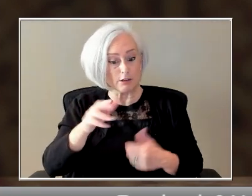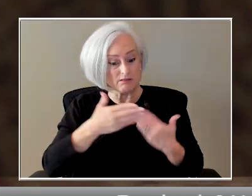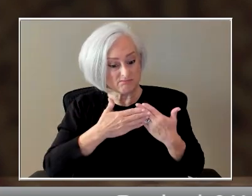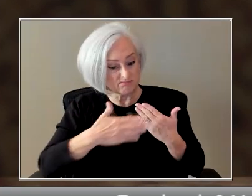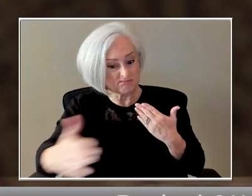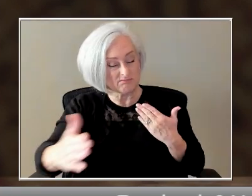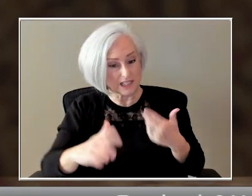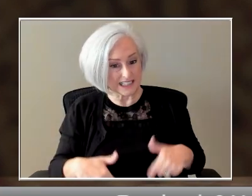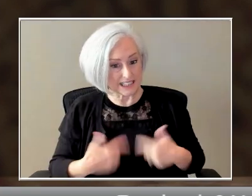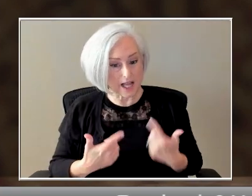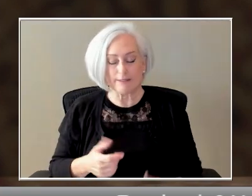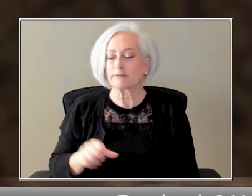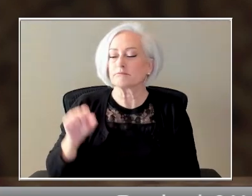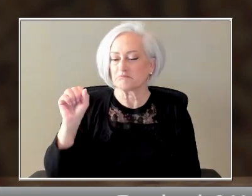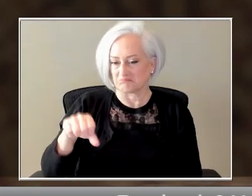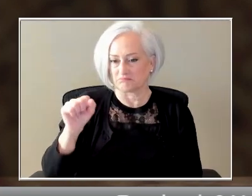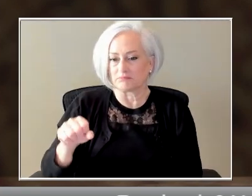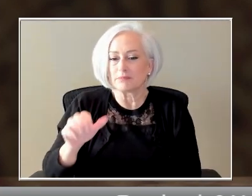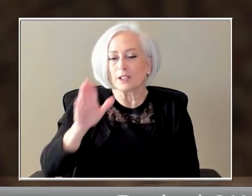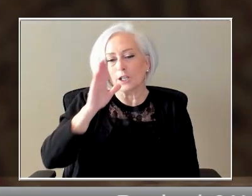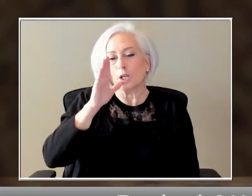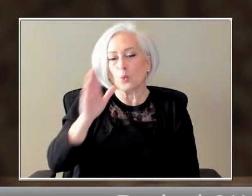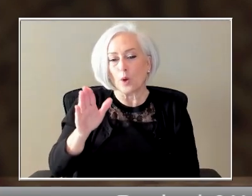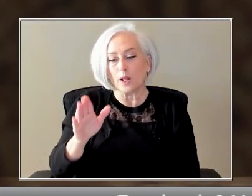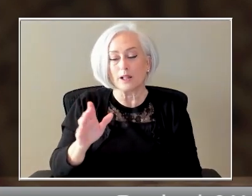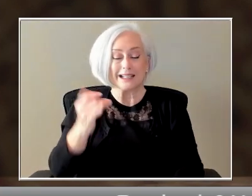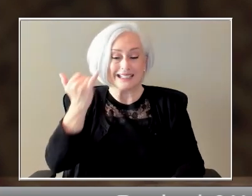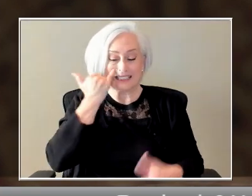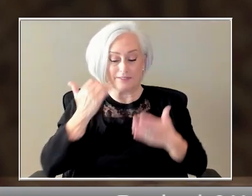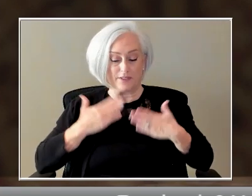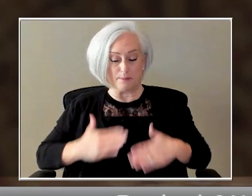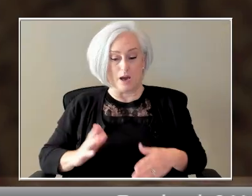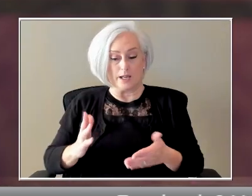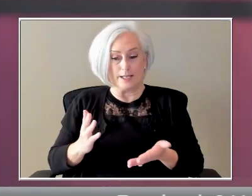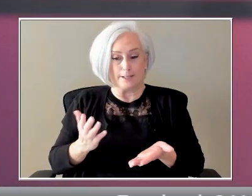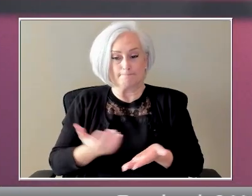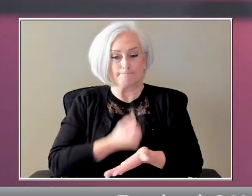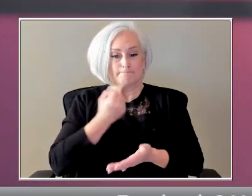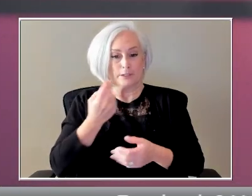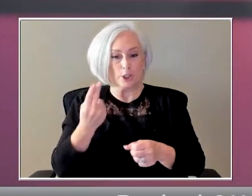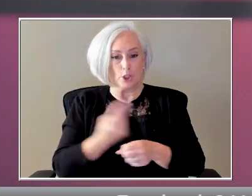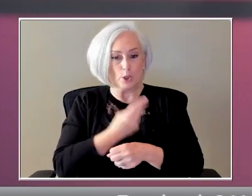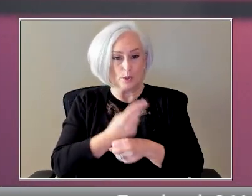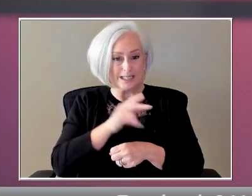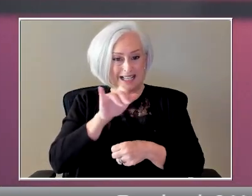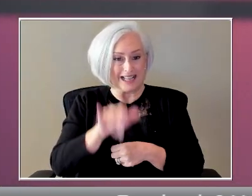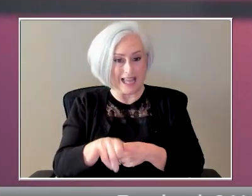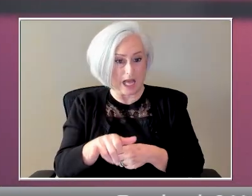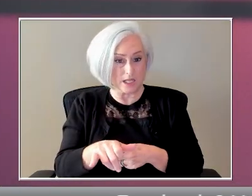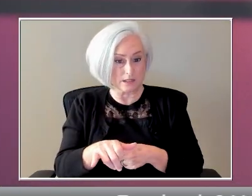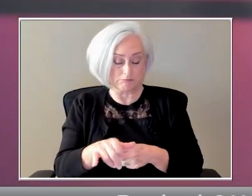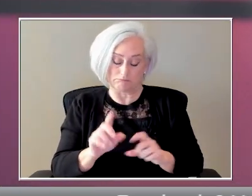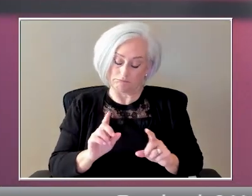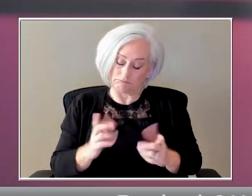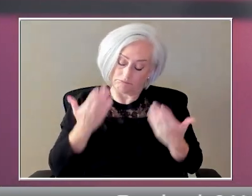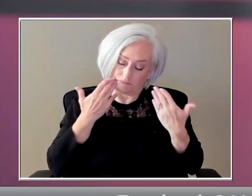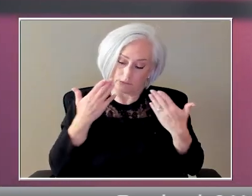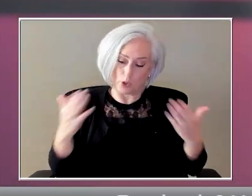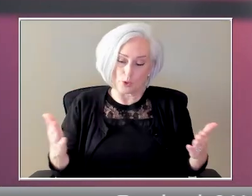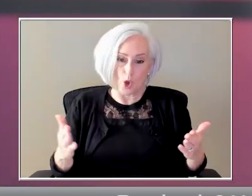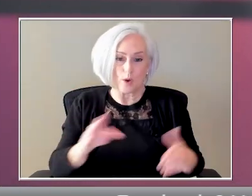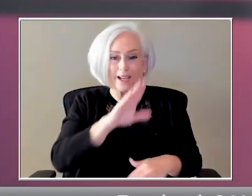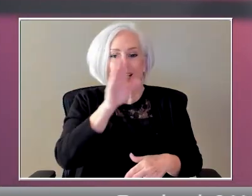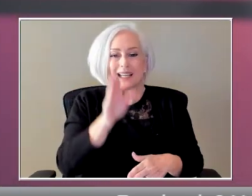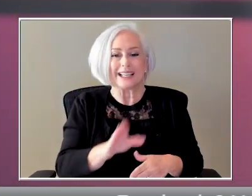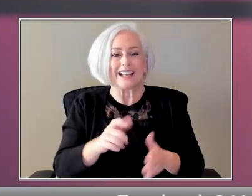rest of his life. Whether or not he uses it is a different story. He never actually required pacing after that one episode. So I'm